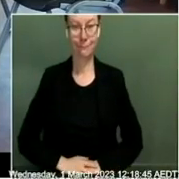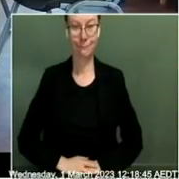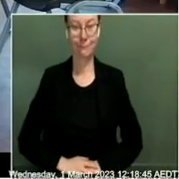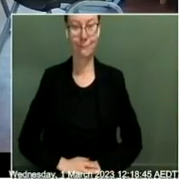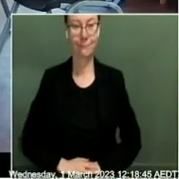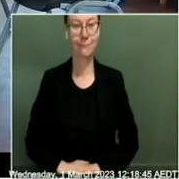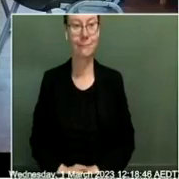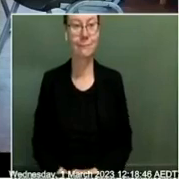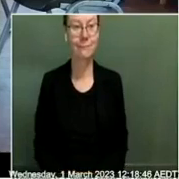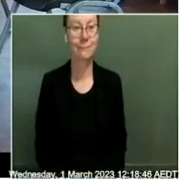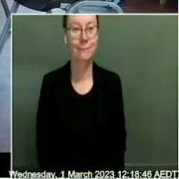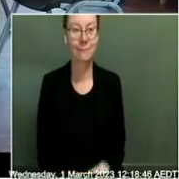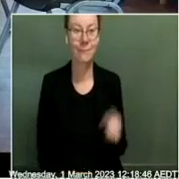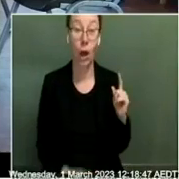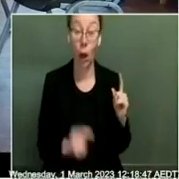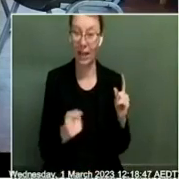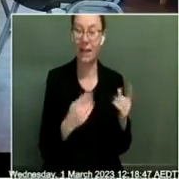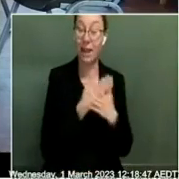I want to get in the car.